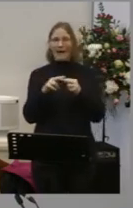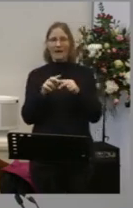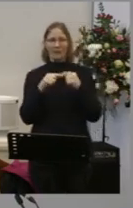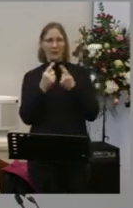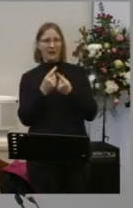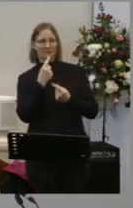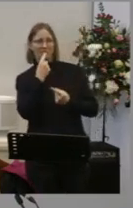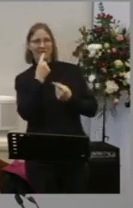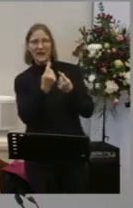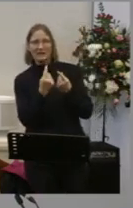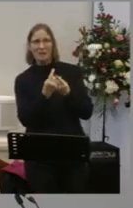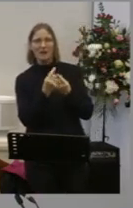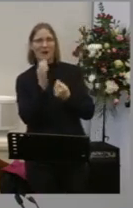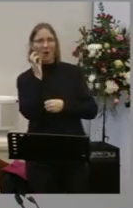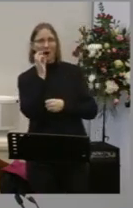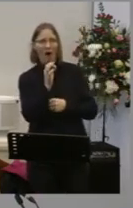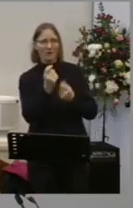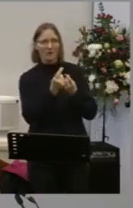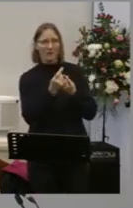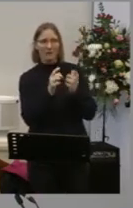Fulfill the reason That you and I Are meant to be here